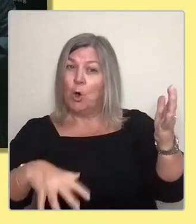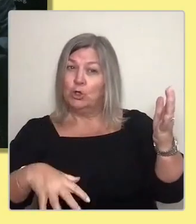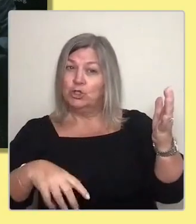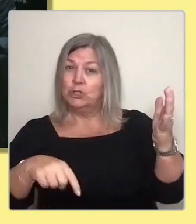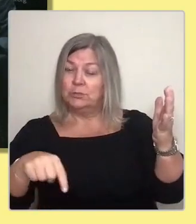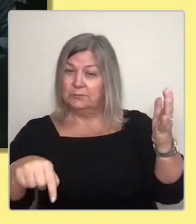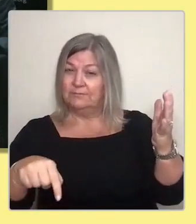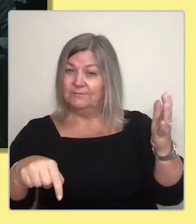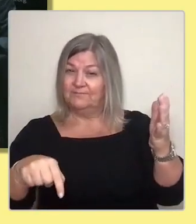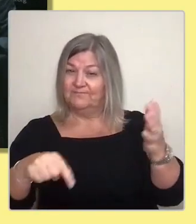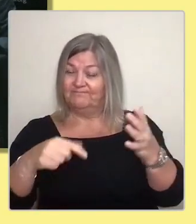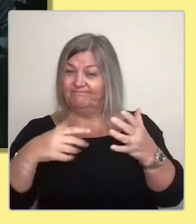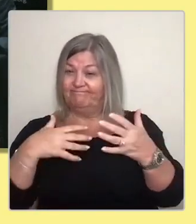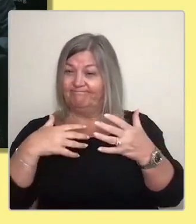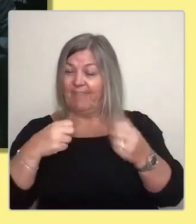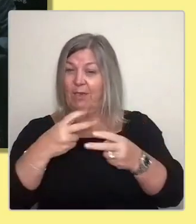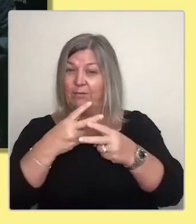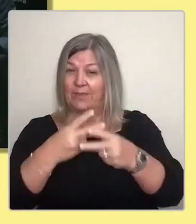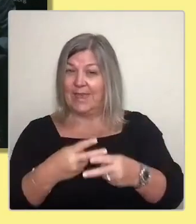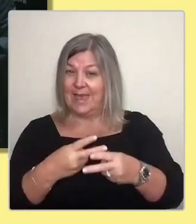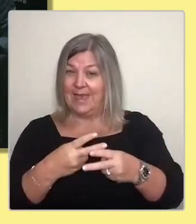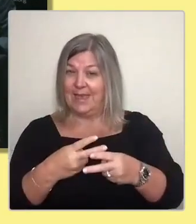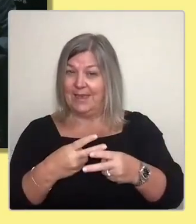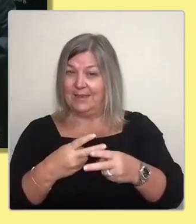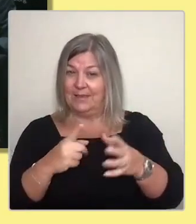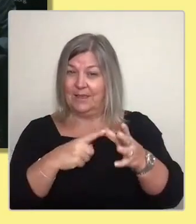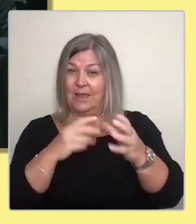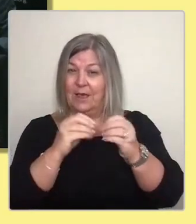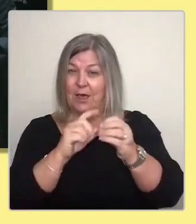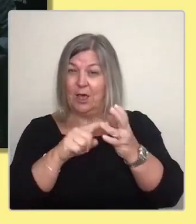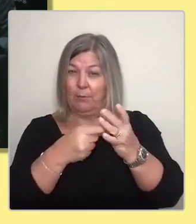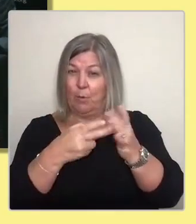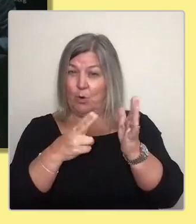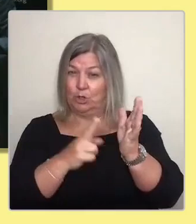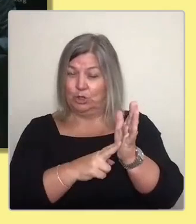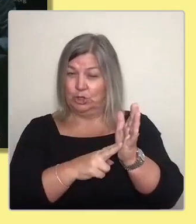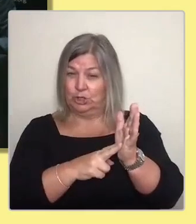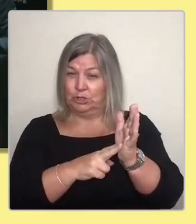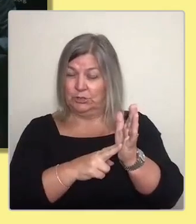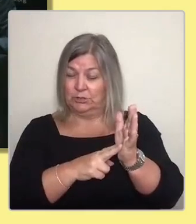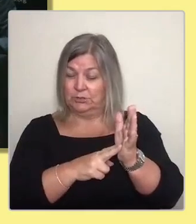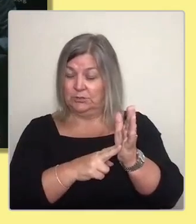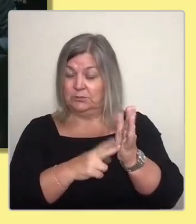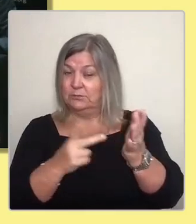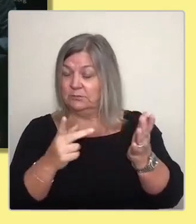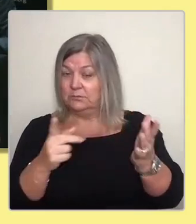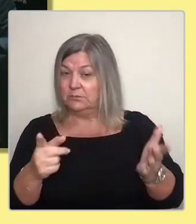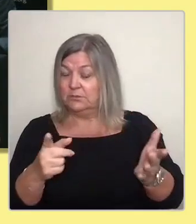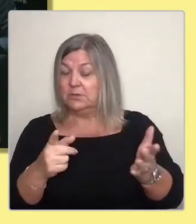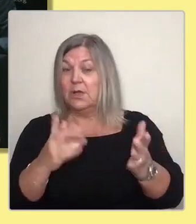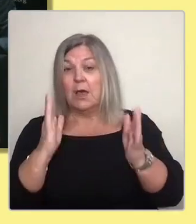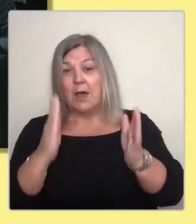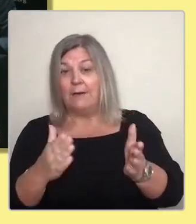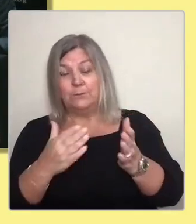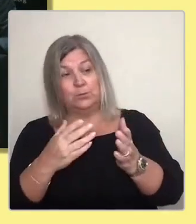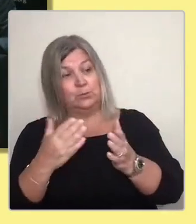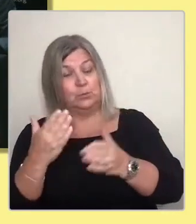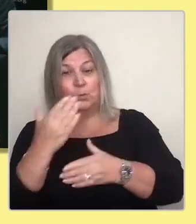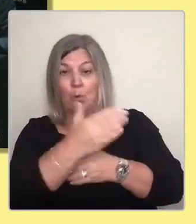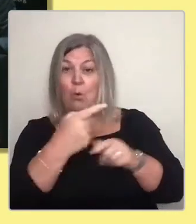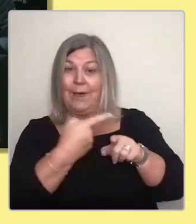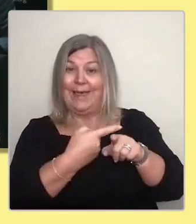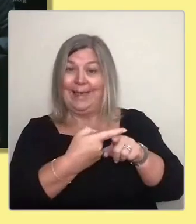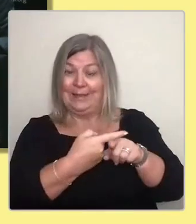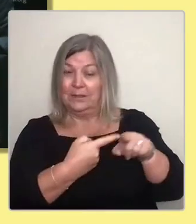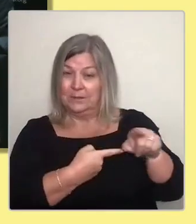in Scotland. Now, the women that are having to travel to access this, it's late abortions, which are always under the most tragic of circumstances.